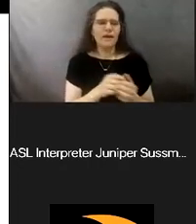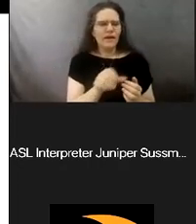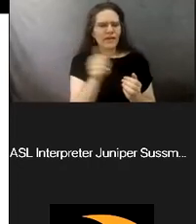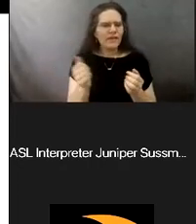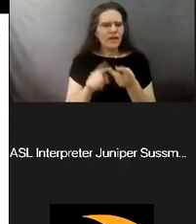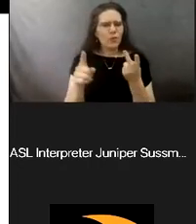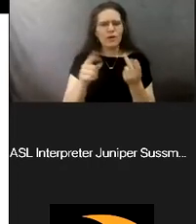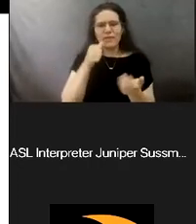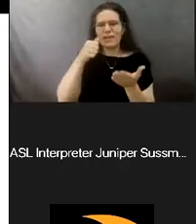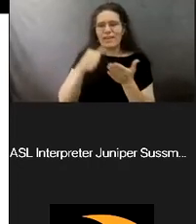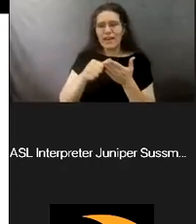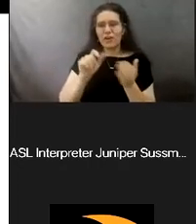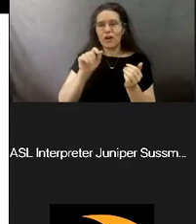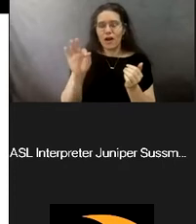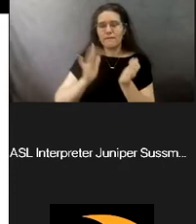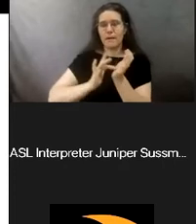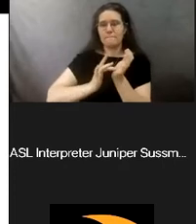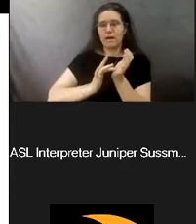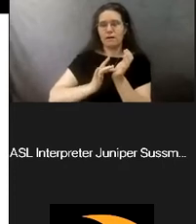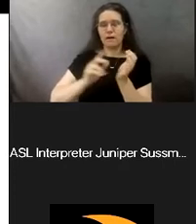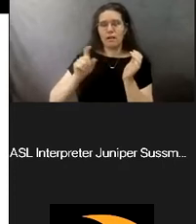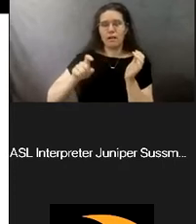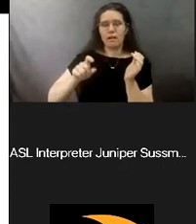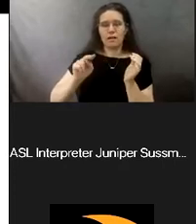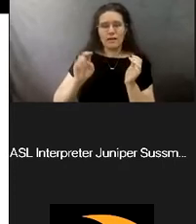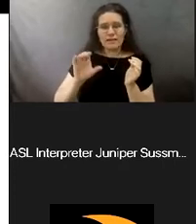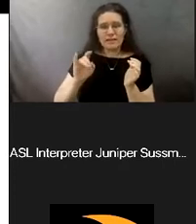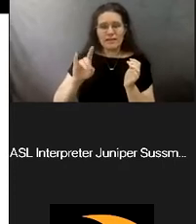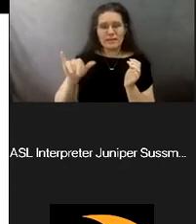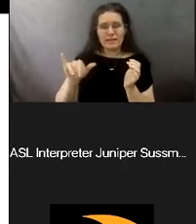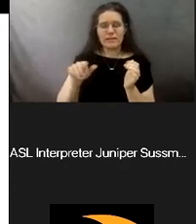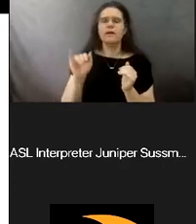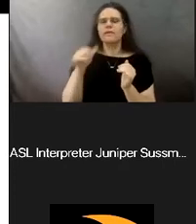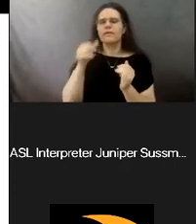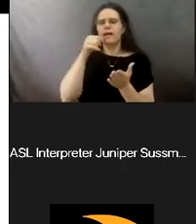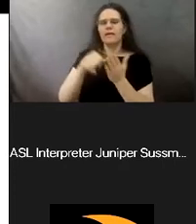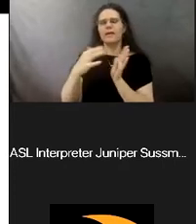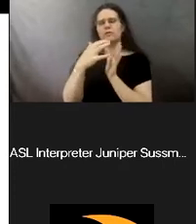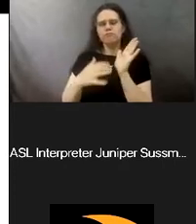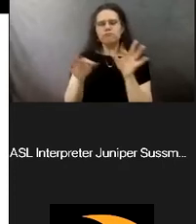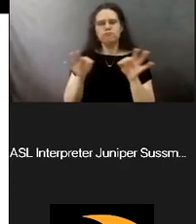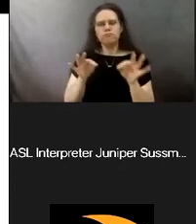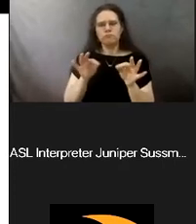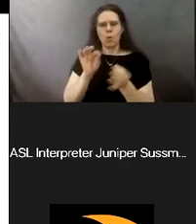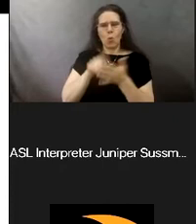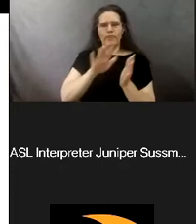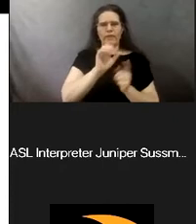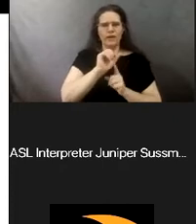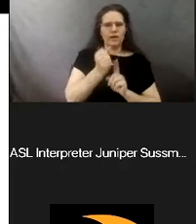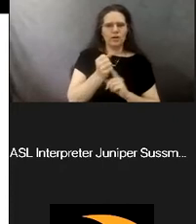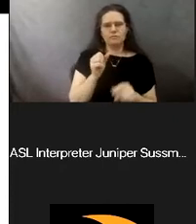necessity, which in that letter of medical necessity, that would spell out what the condition is, would give some background about what